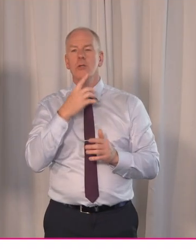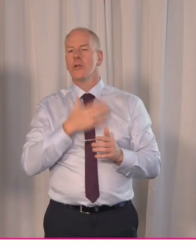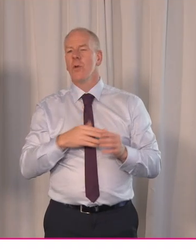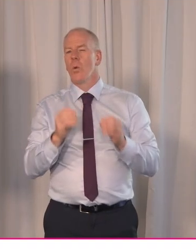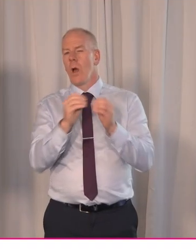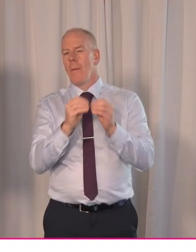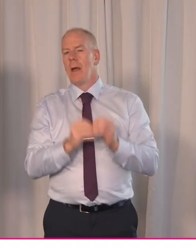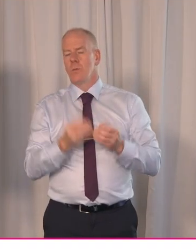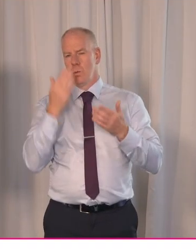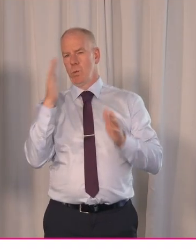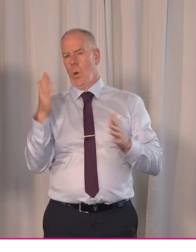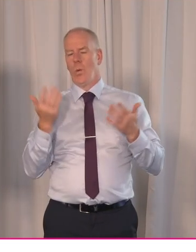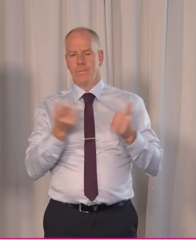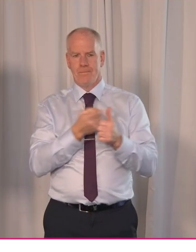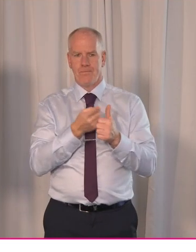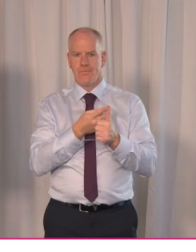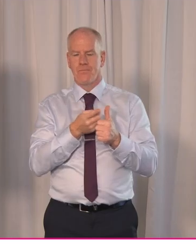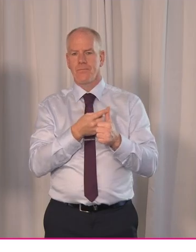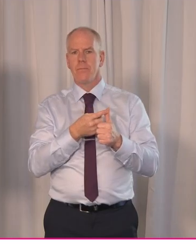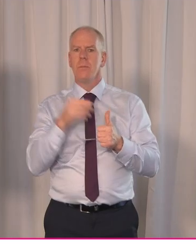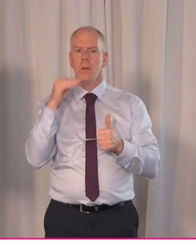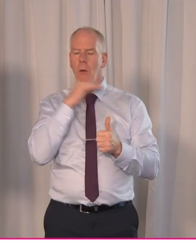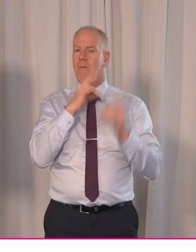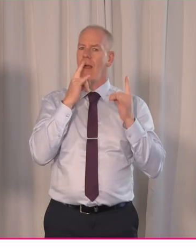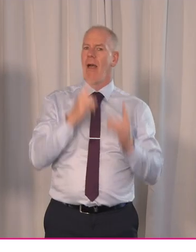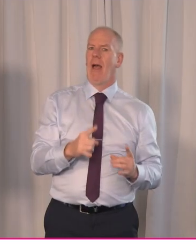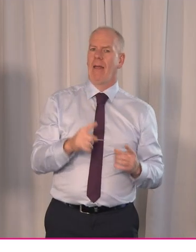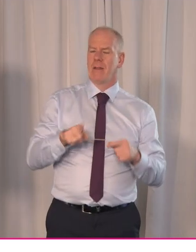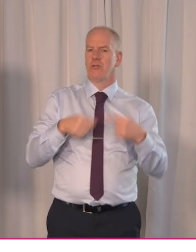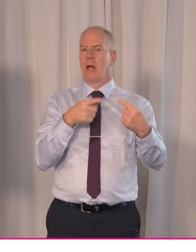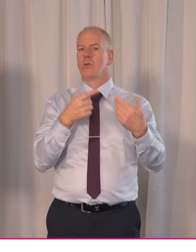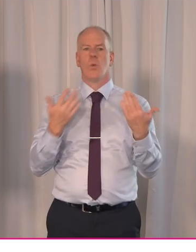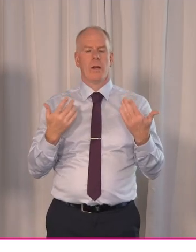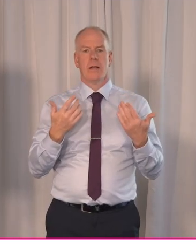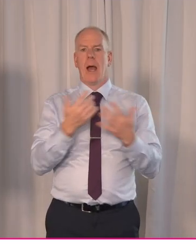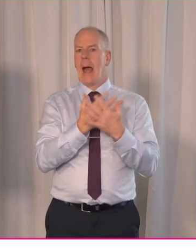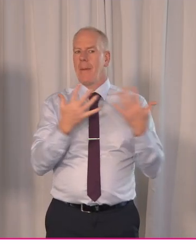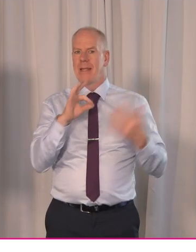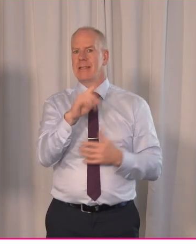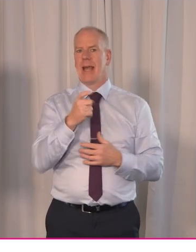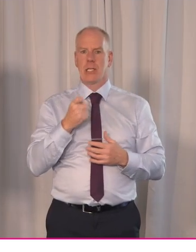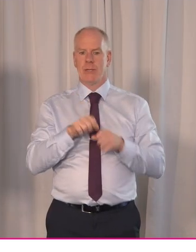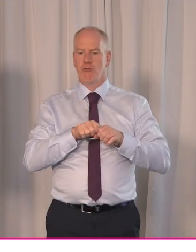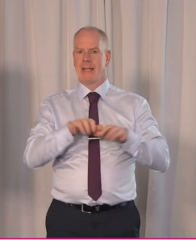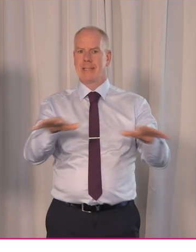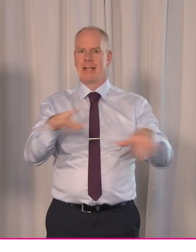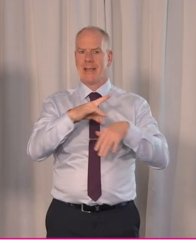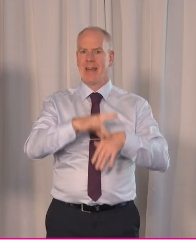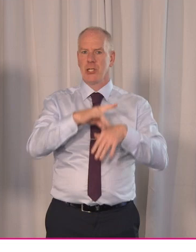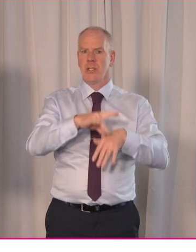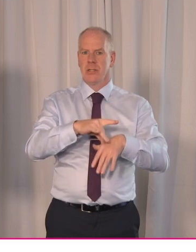points to highlight, including one of the key health challenges is the number of sexually transmitted infections.